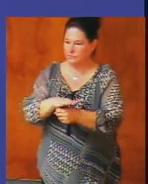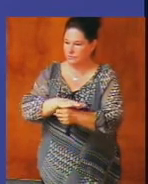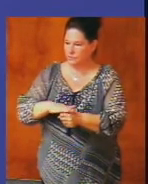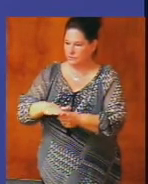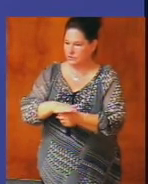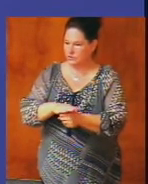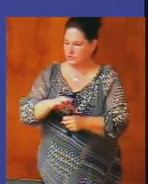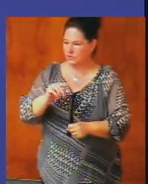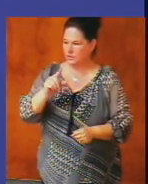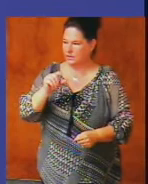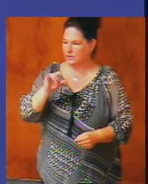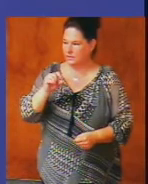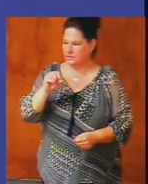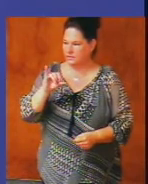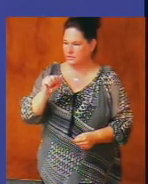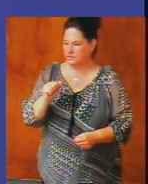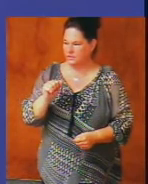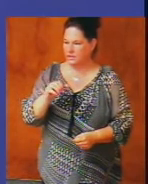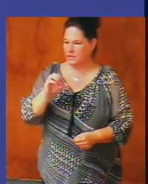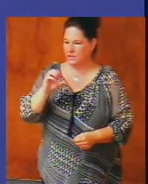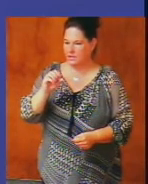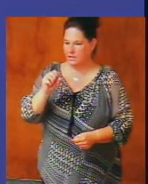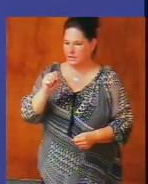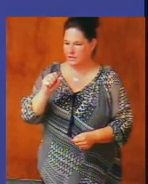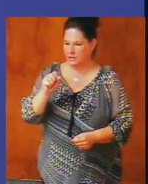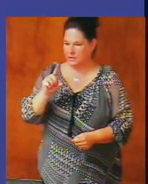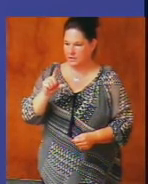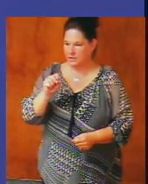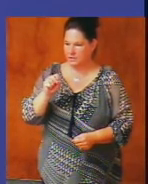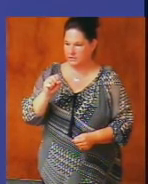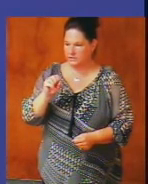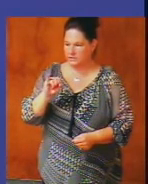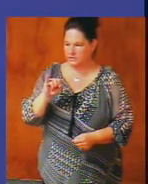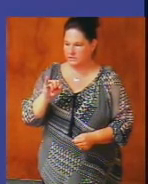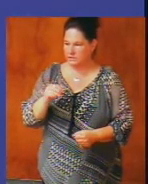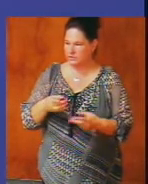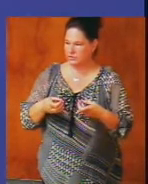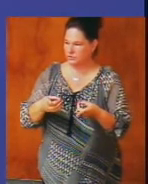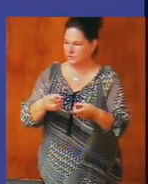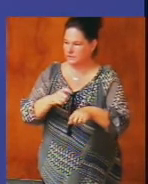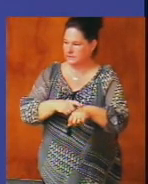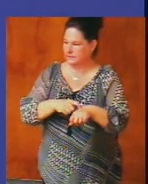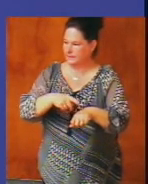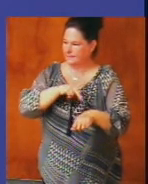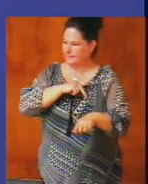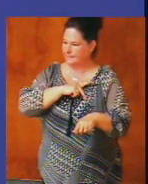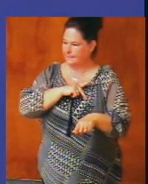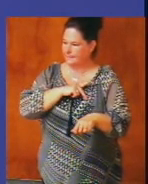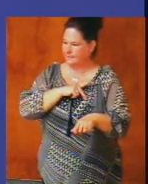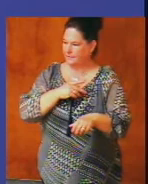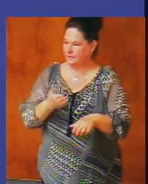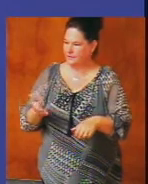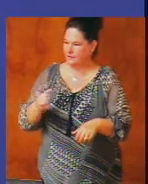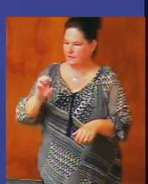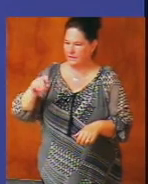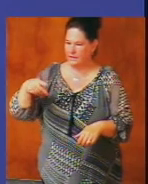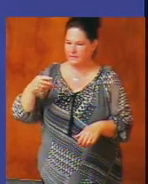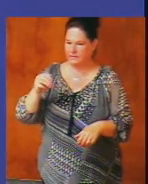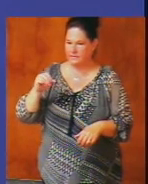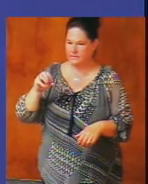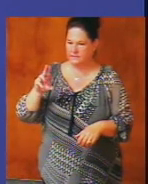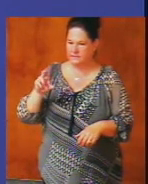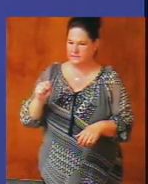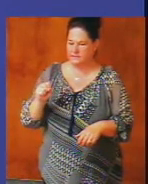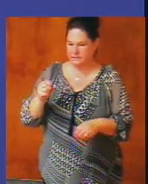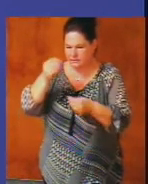of Laodicea and Colossae during the time that Paul was in Ephesus and took